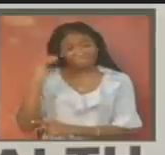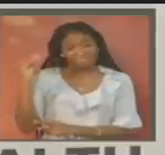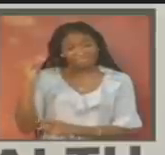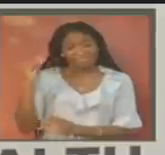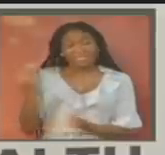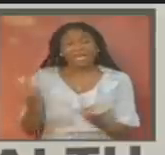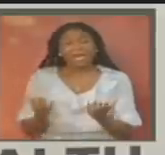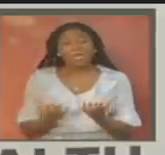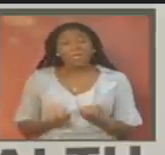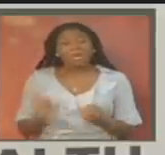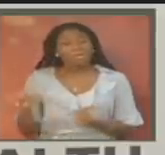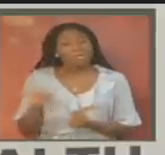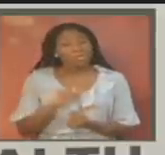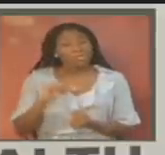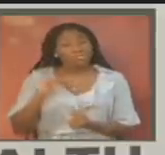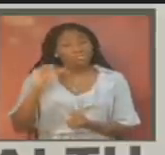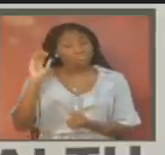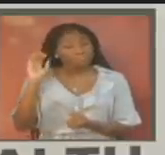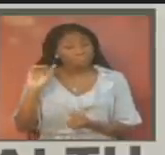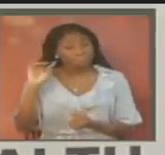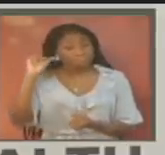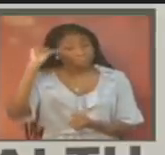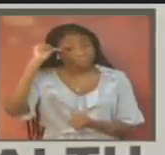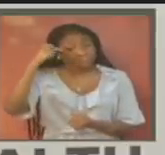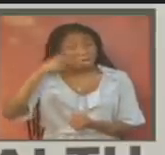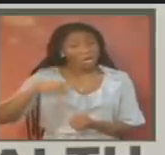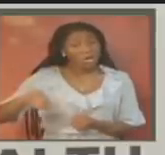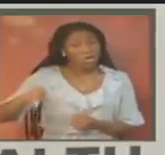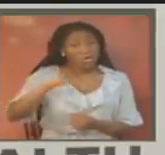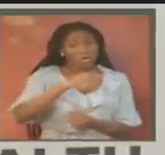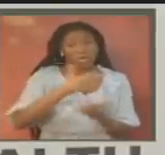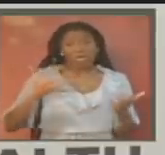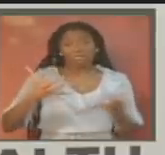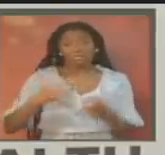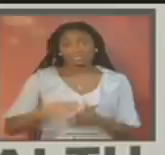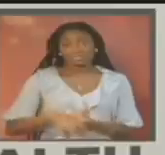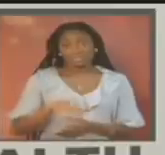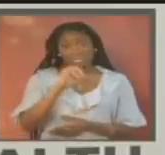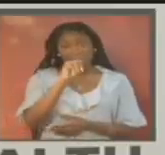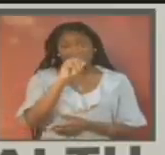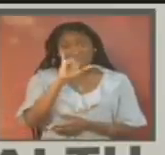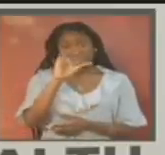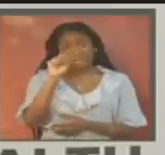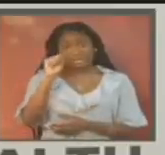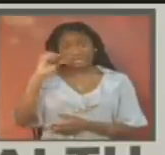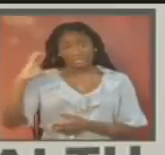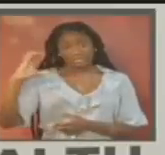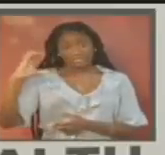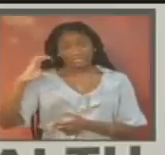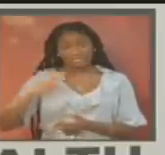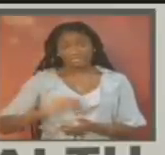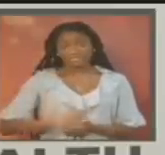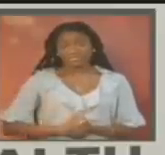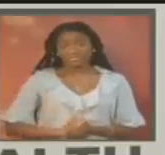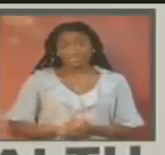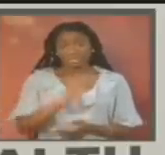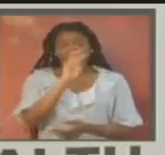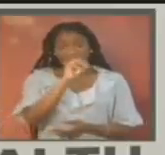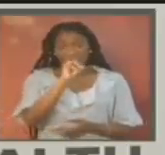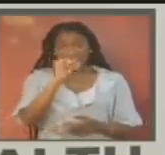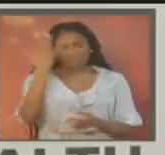is about Miss C. So remember, we have multi. So it's multi-system, which is the M. I is